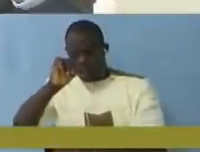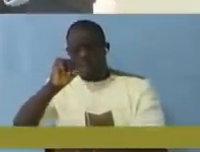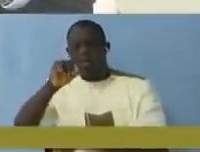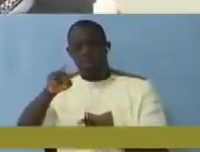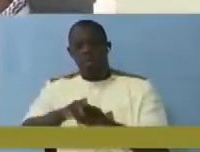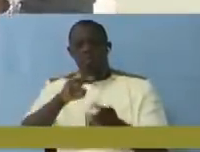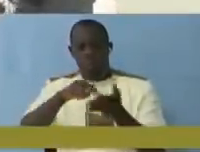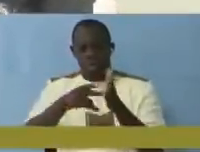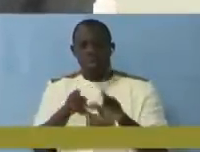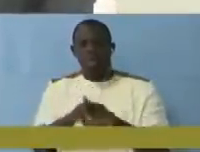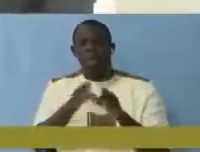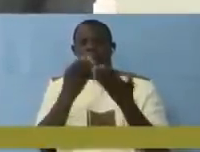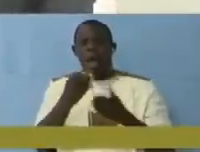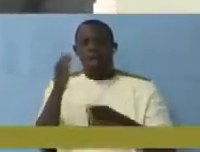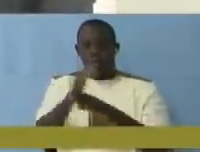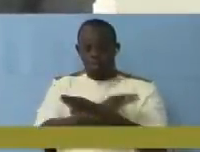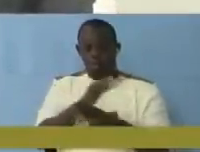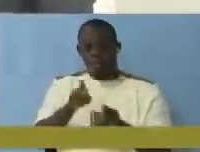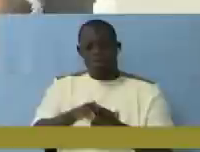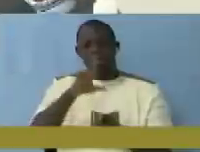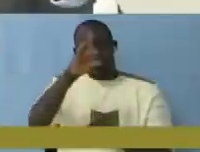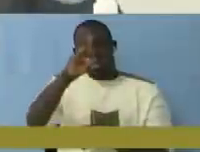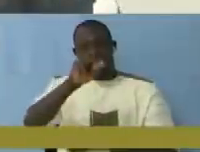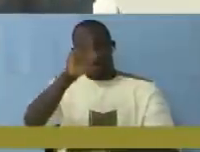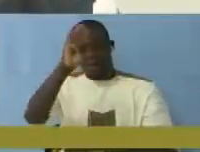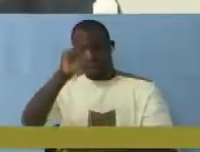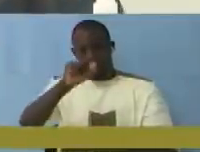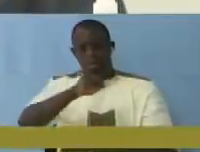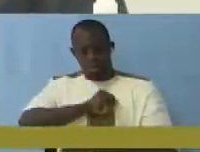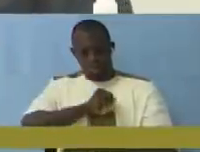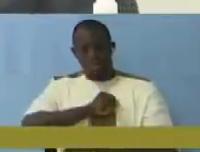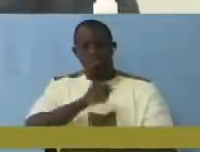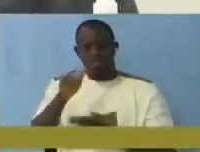Daba was head of counter-espionage.